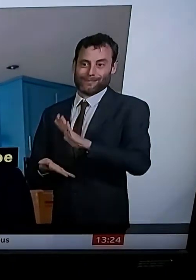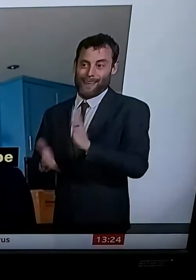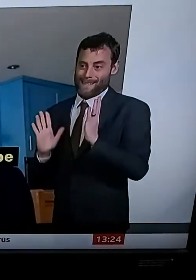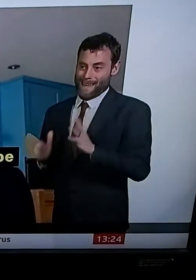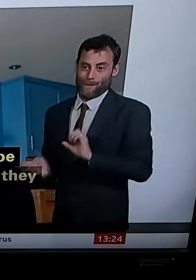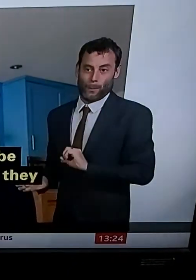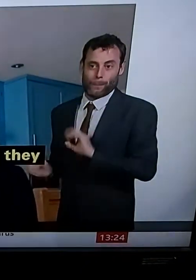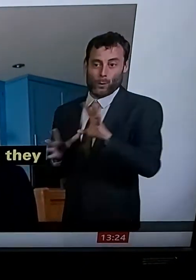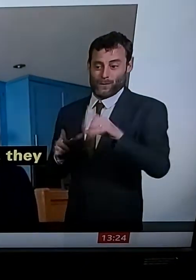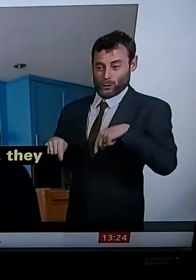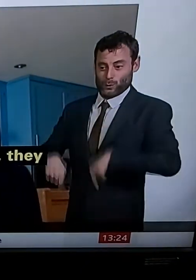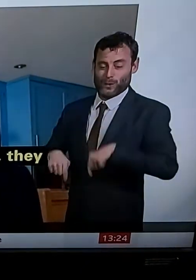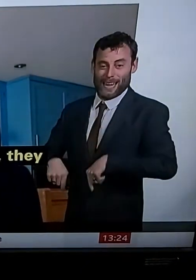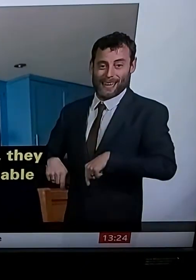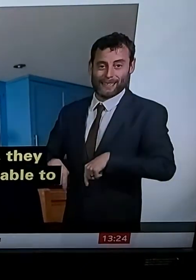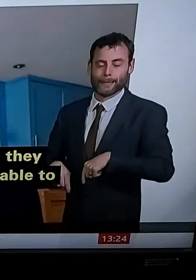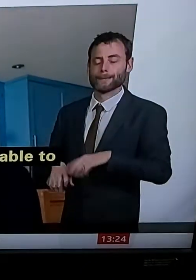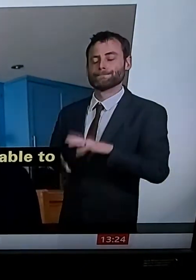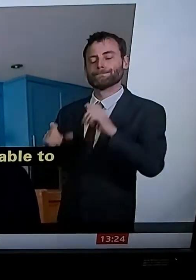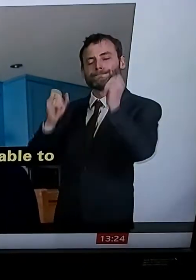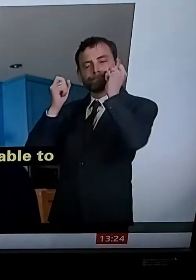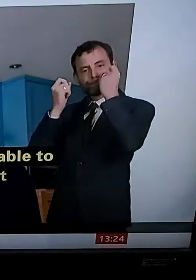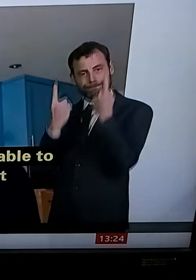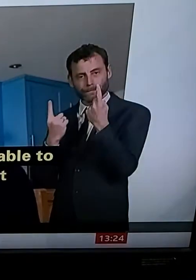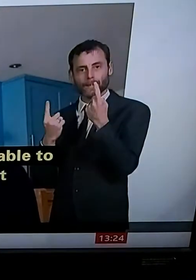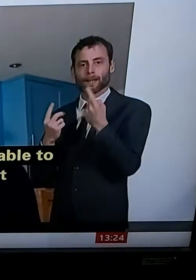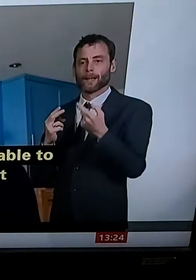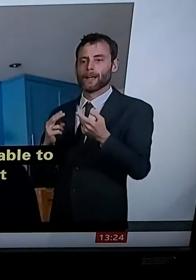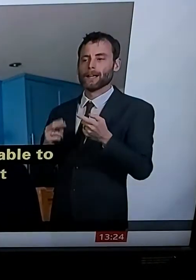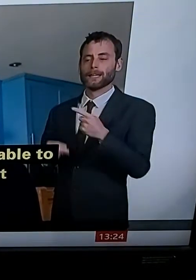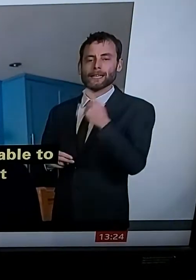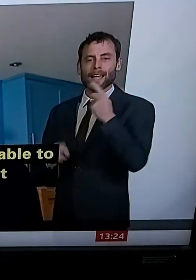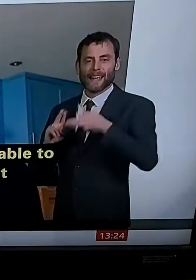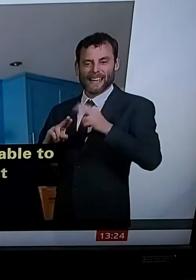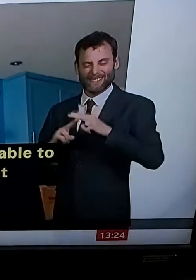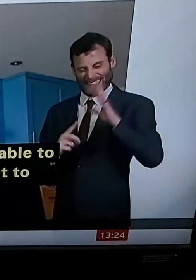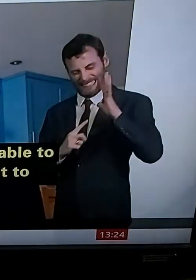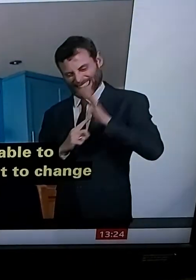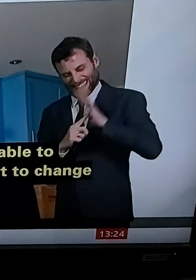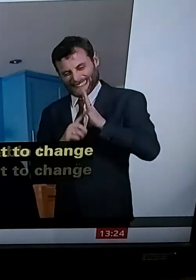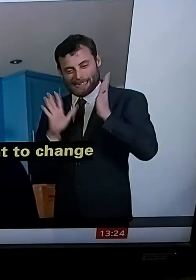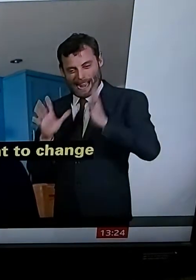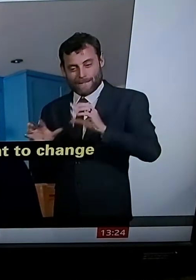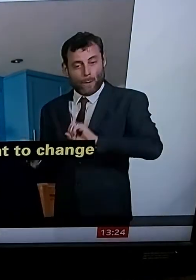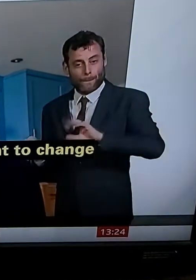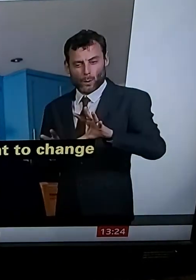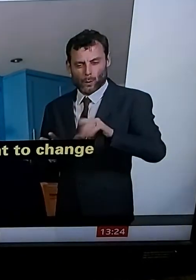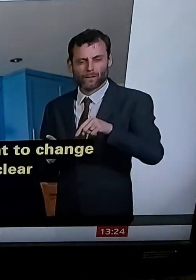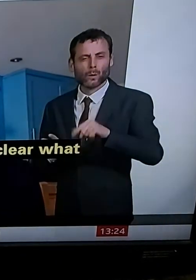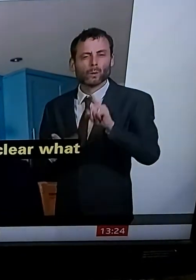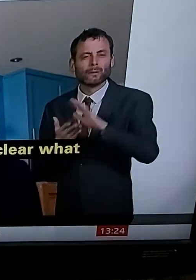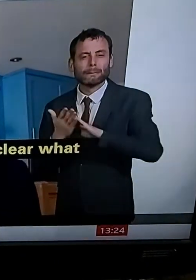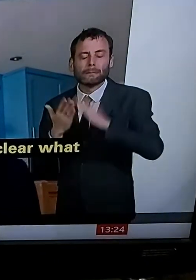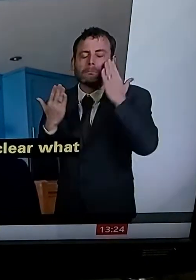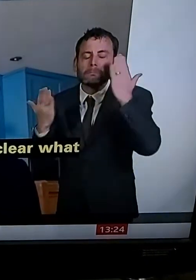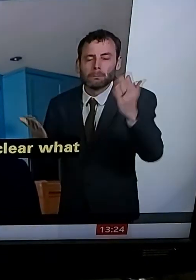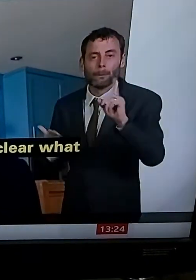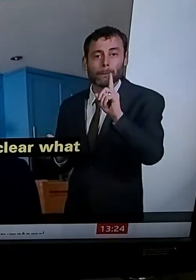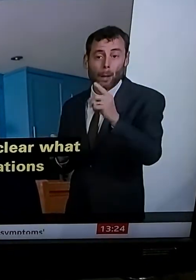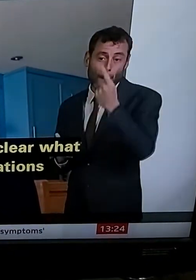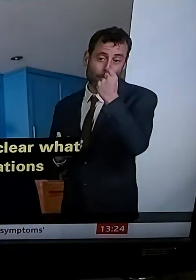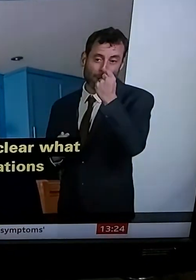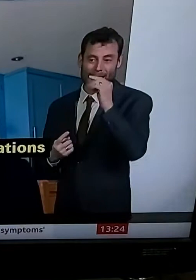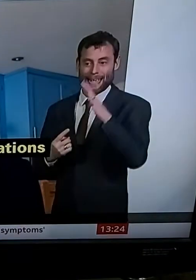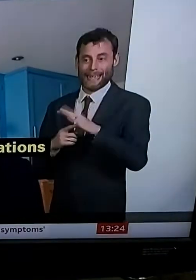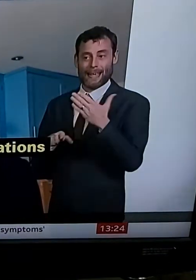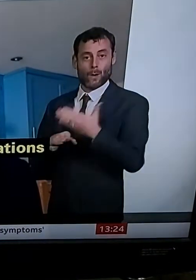and they don't want to change critical house moves. Not clear what that is, but it could be situations where key workers are moving, for instance,